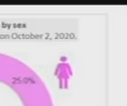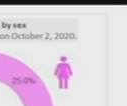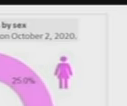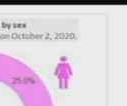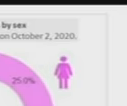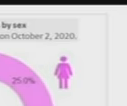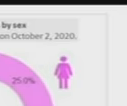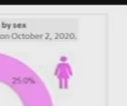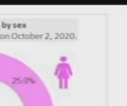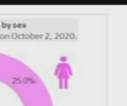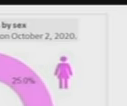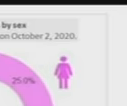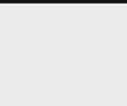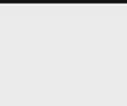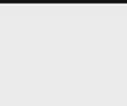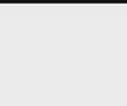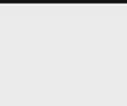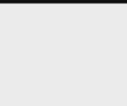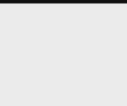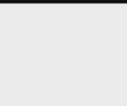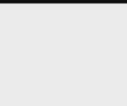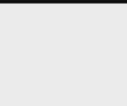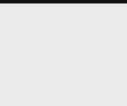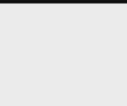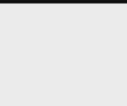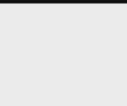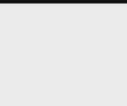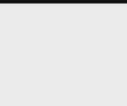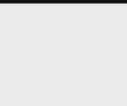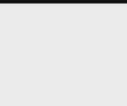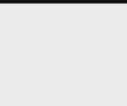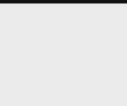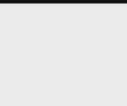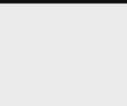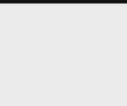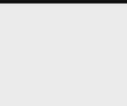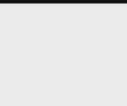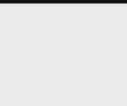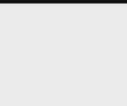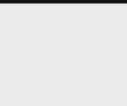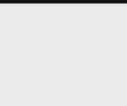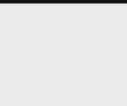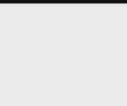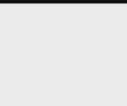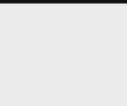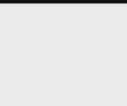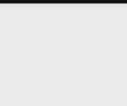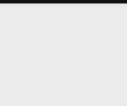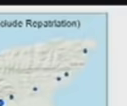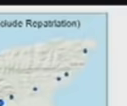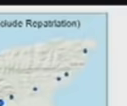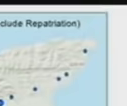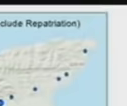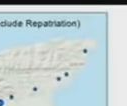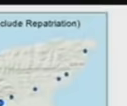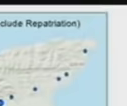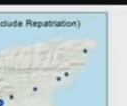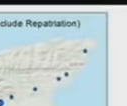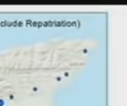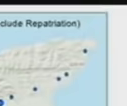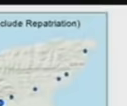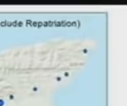with by the health system. Next slide. The geographic distribution is as follows. Next slide. We do see